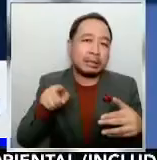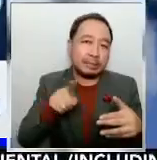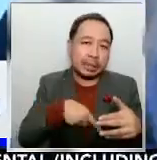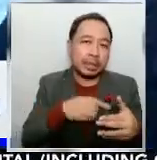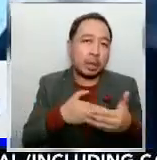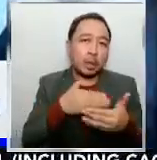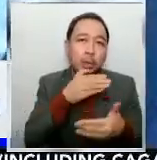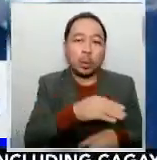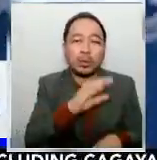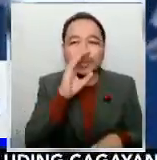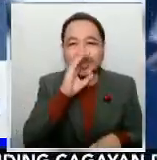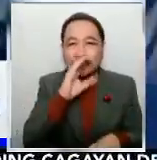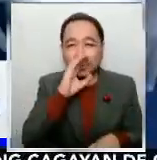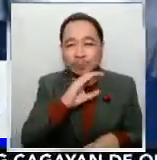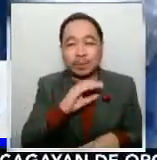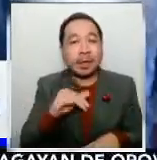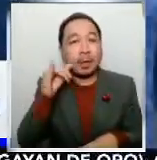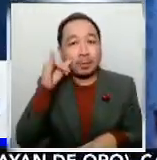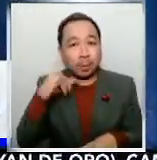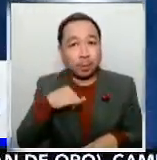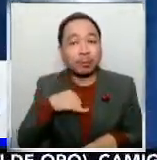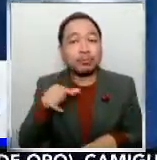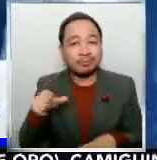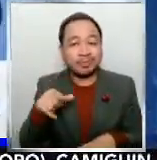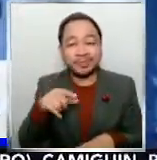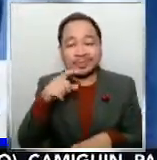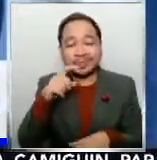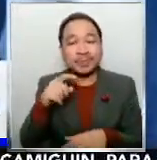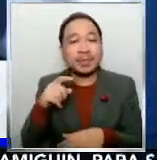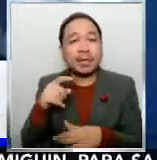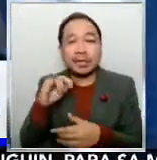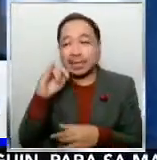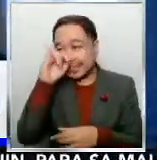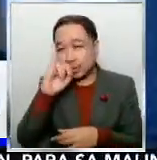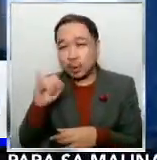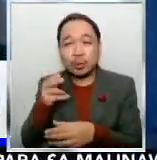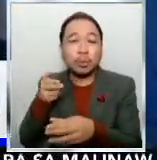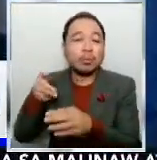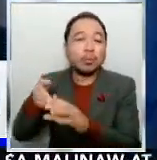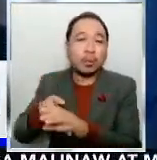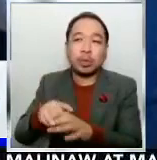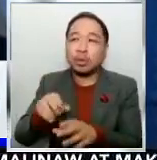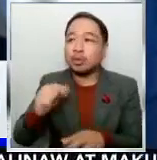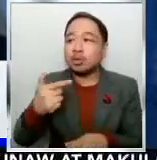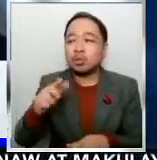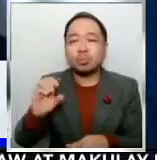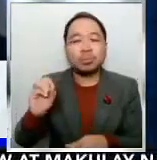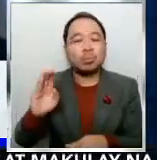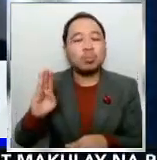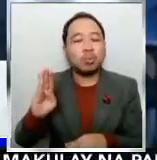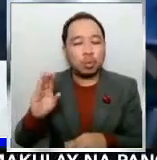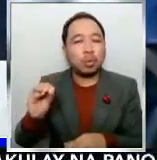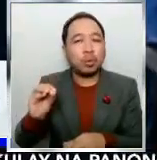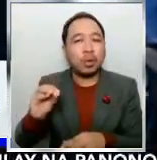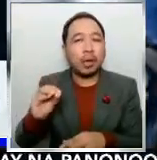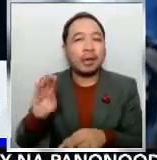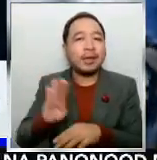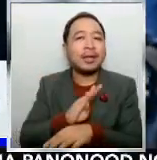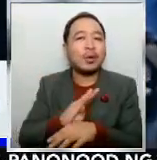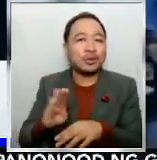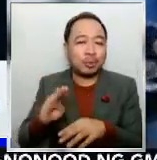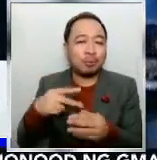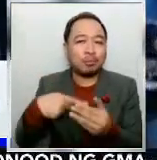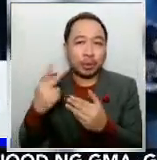Capital kagabi, dumalo si Moreno sa awarding ceremony ng Subo Negosyo Program, isang livelihood assistance program ng LGU, DTI